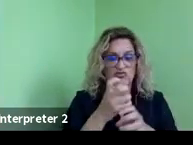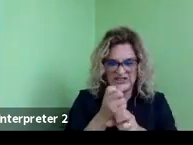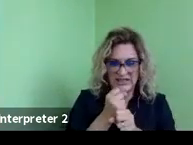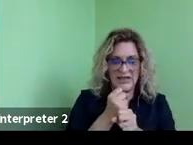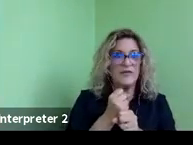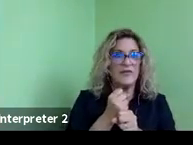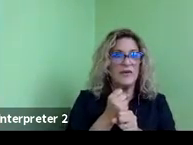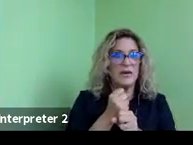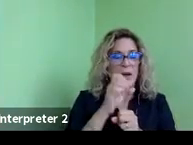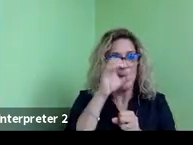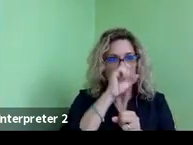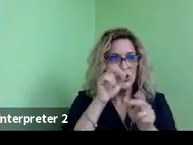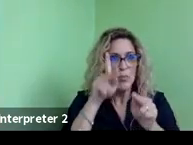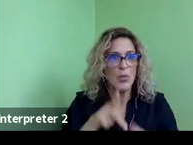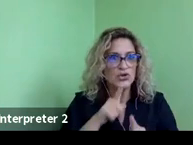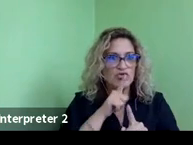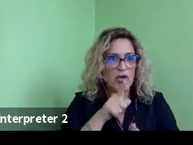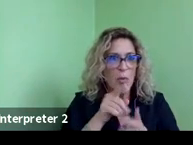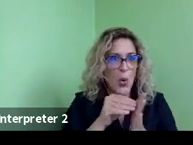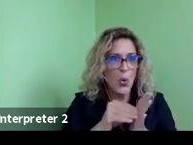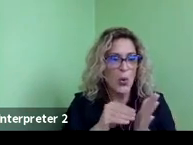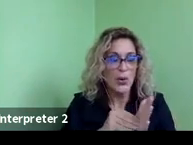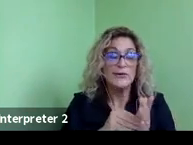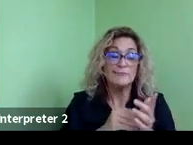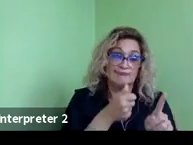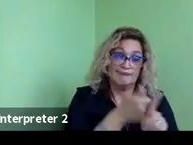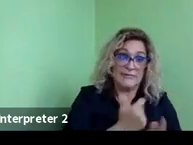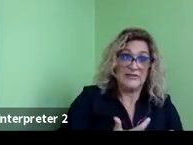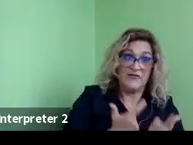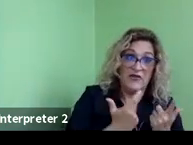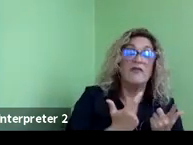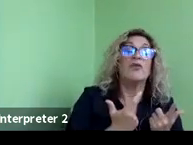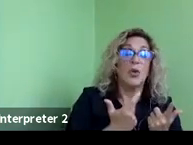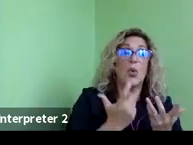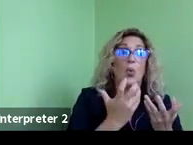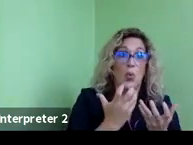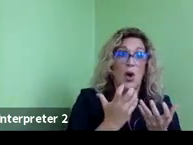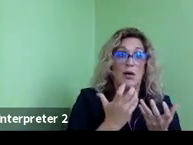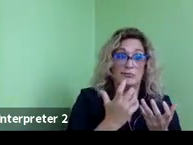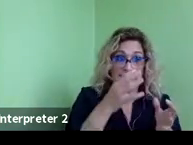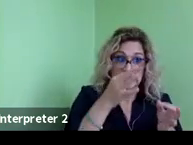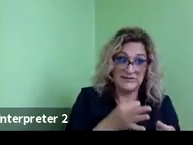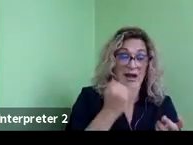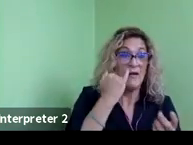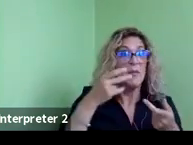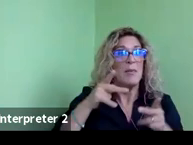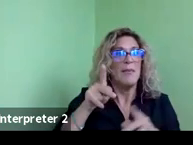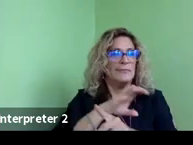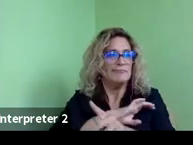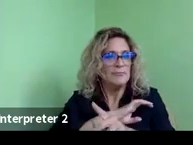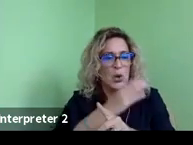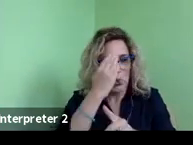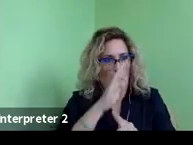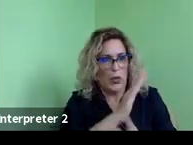survivor to decide if they want the program to inform law enforcement of their location. And again, this is because